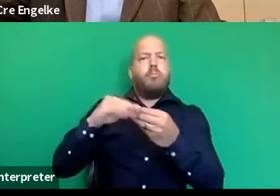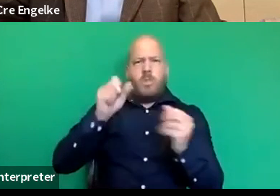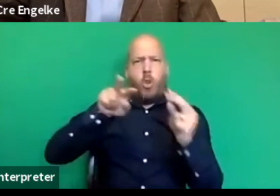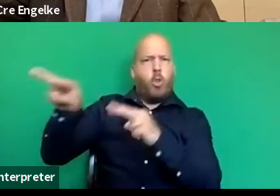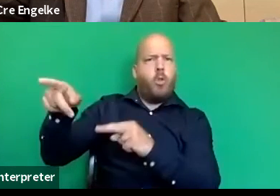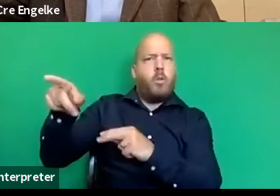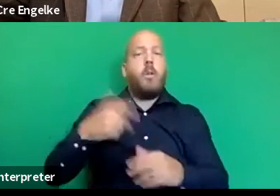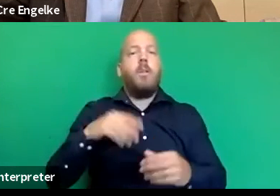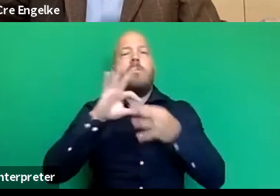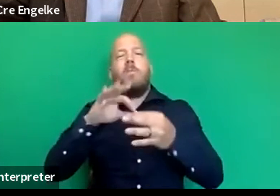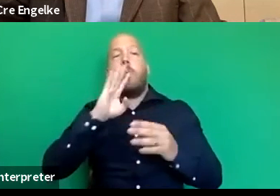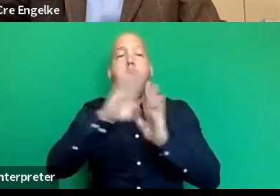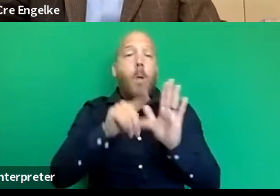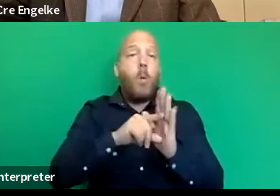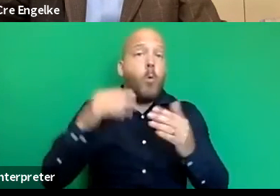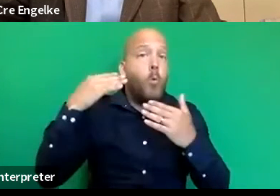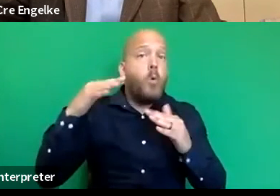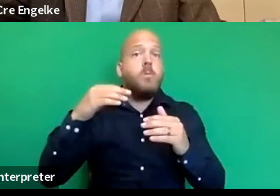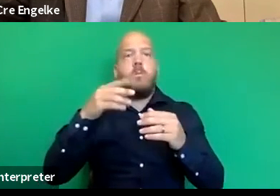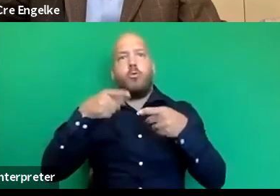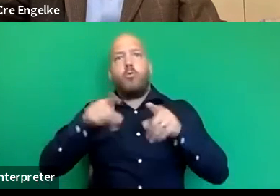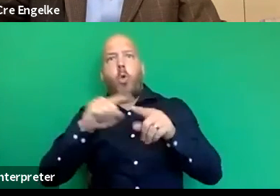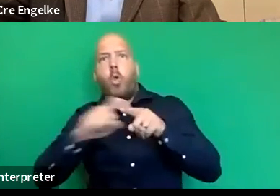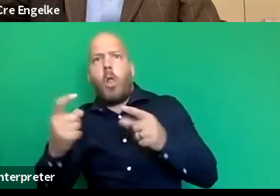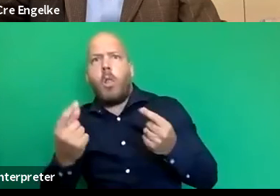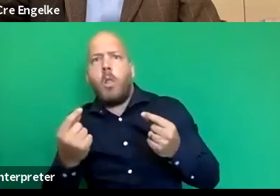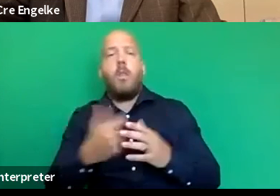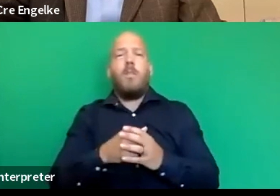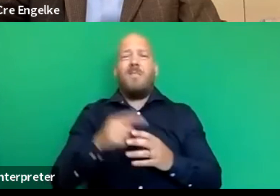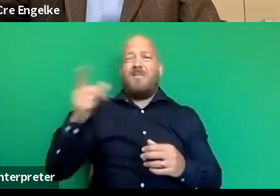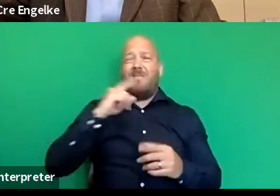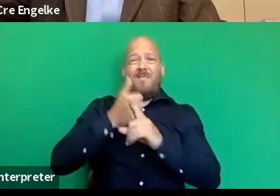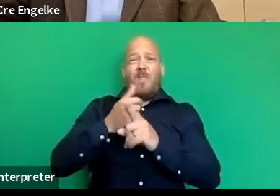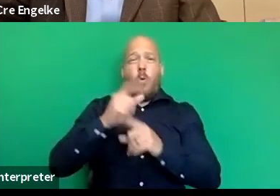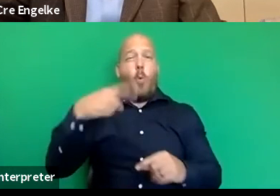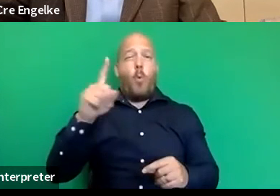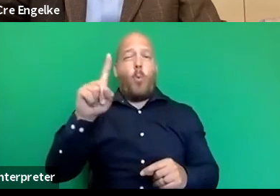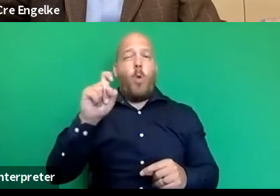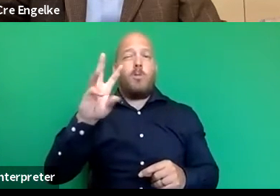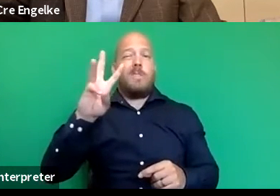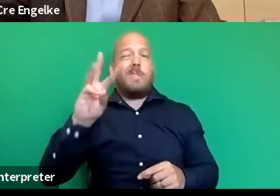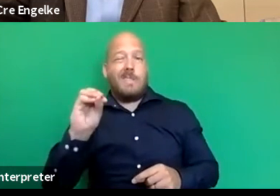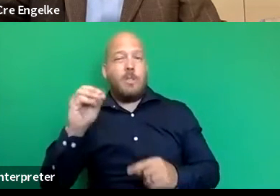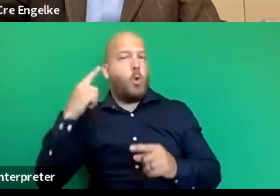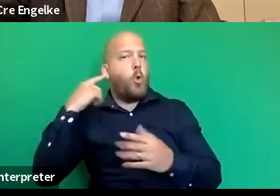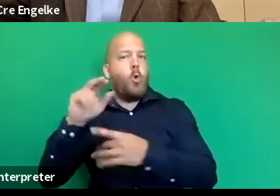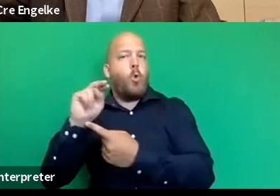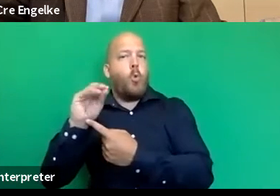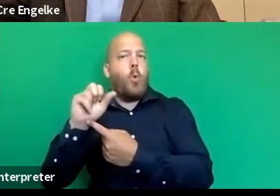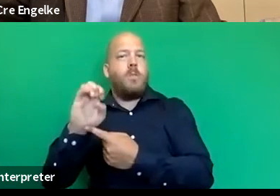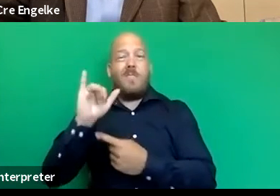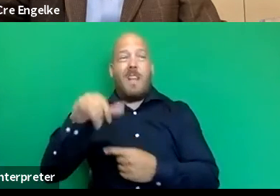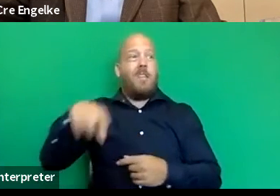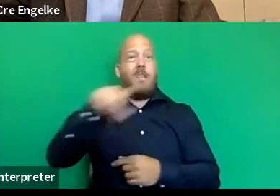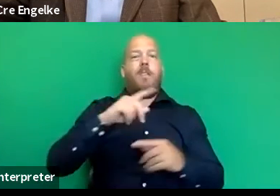calls, there are only about 160 noises that people care about. And ASR engines can figure out what